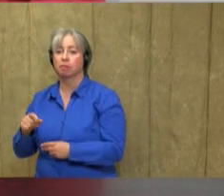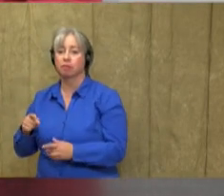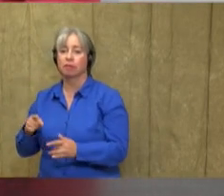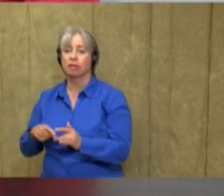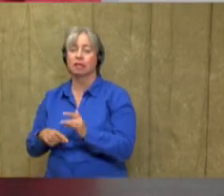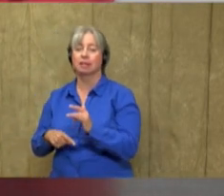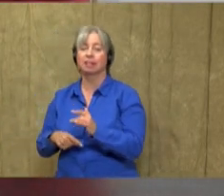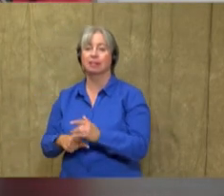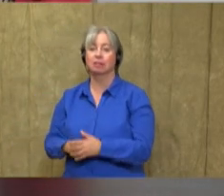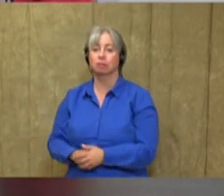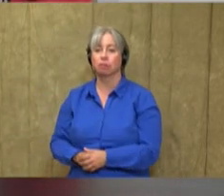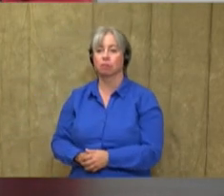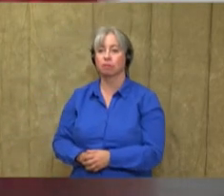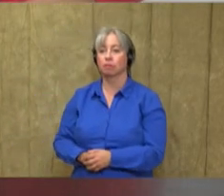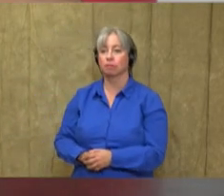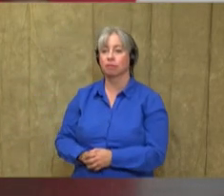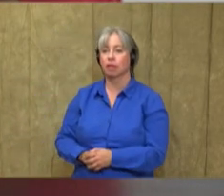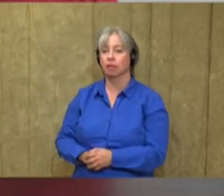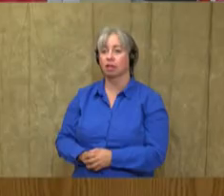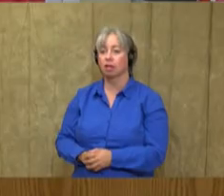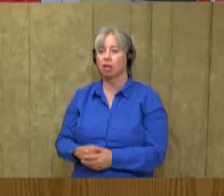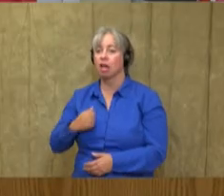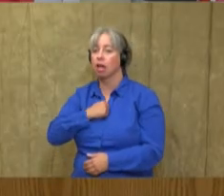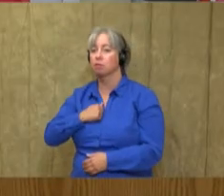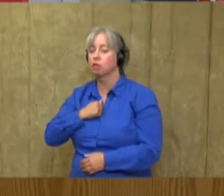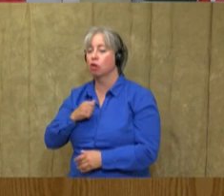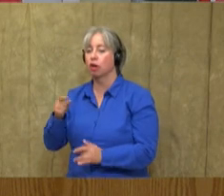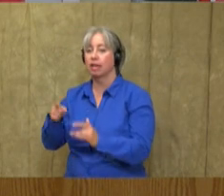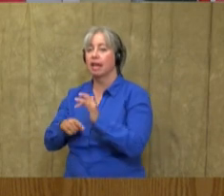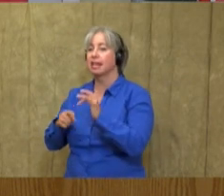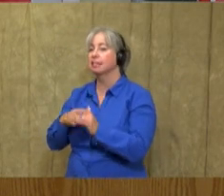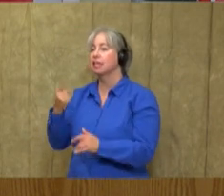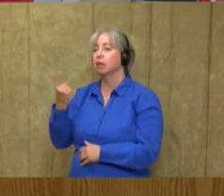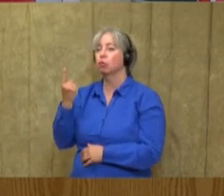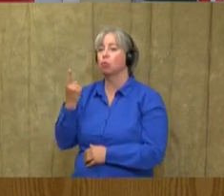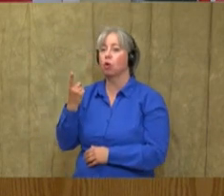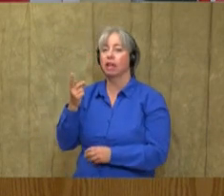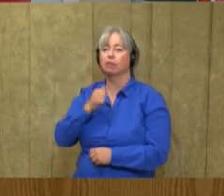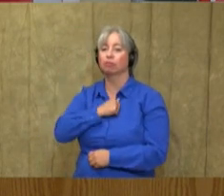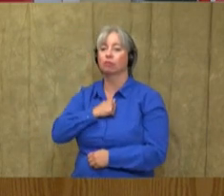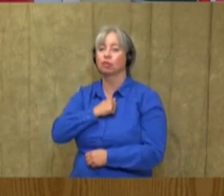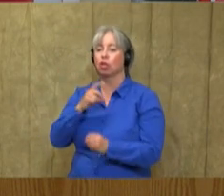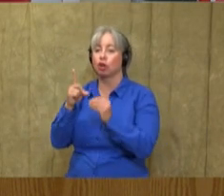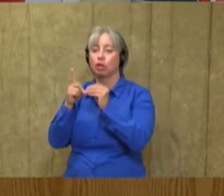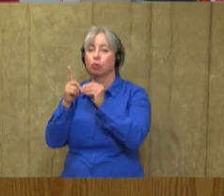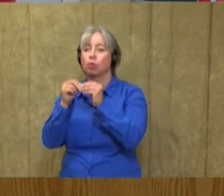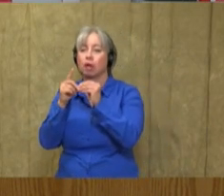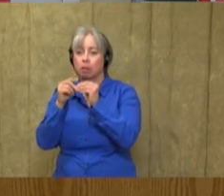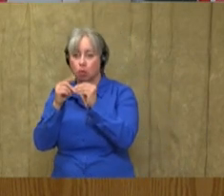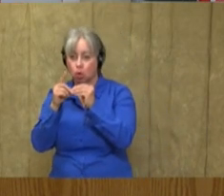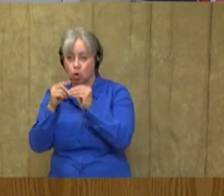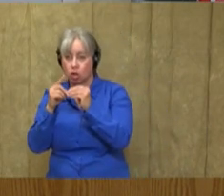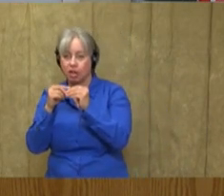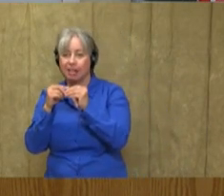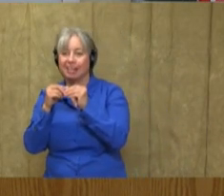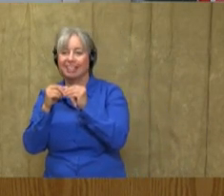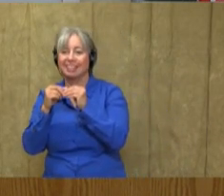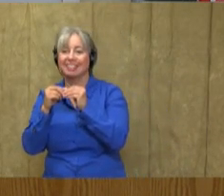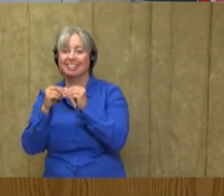We have one more wave behavior, I apologize. We have one more wave behavior, interference. And some of